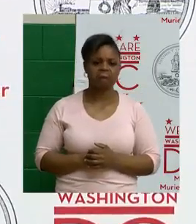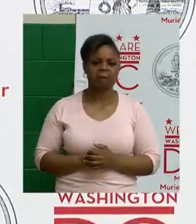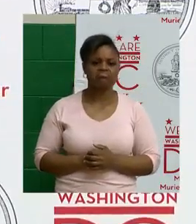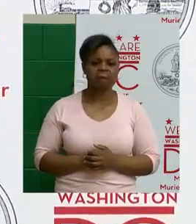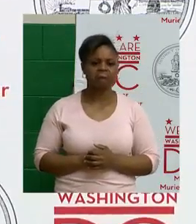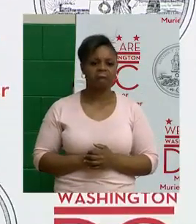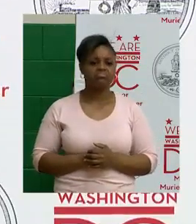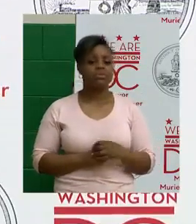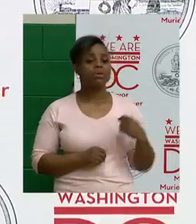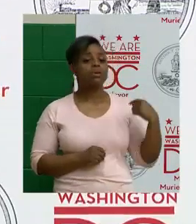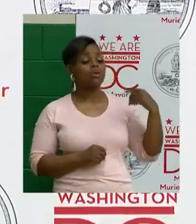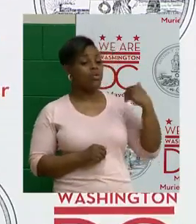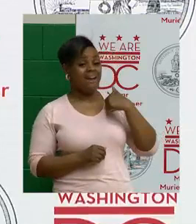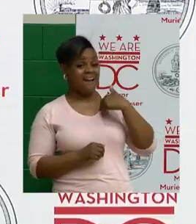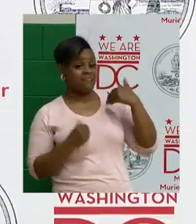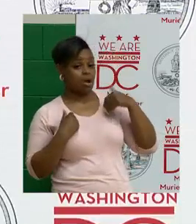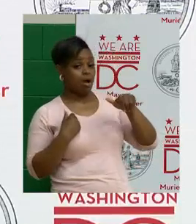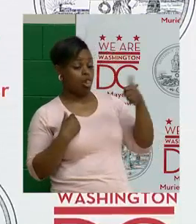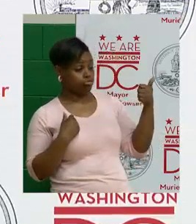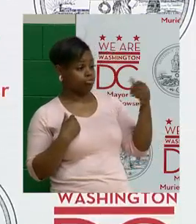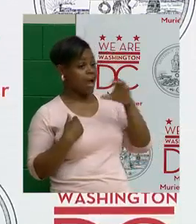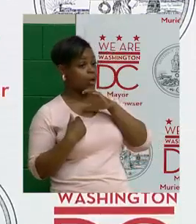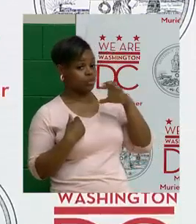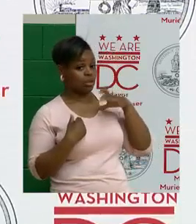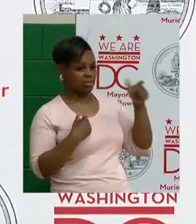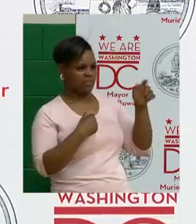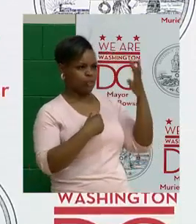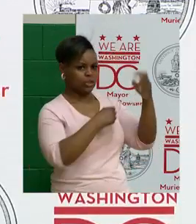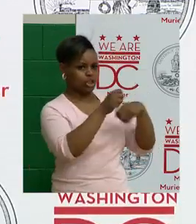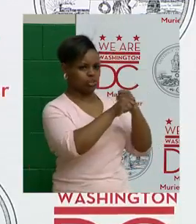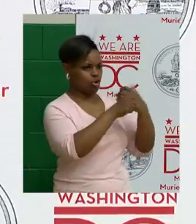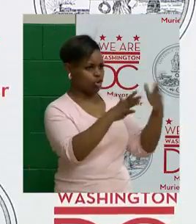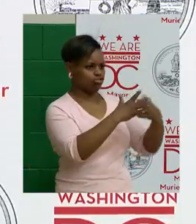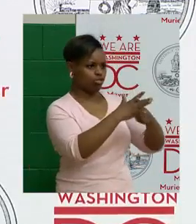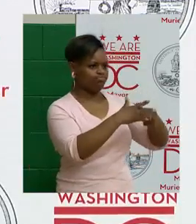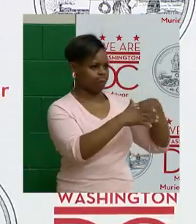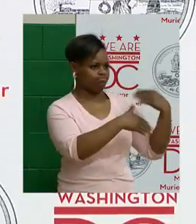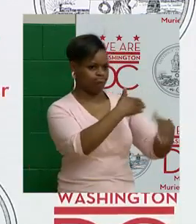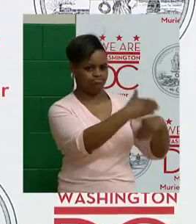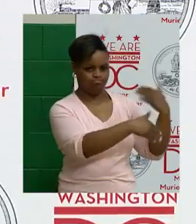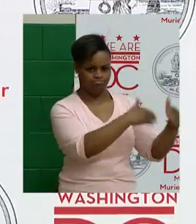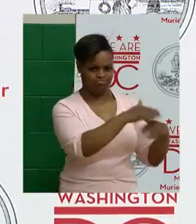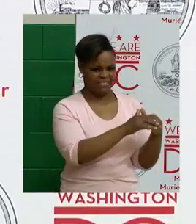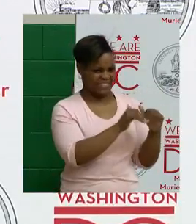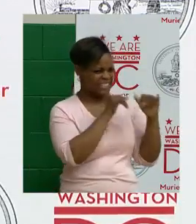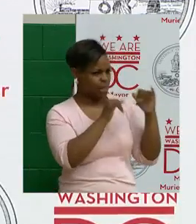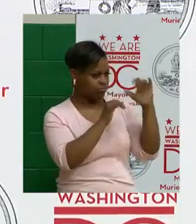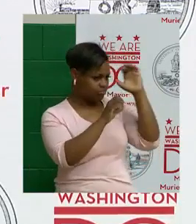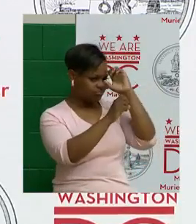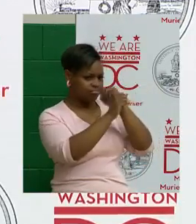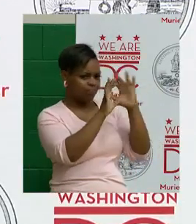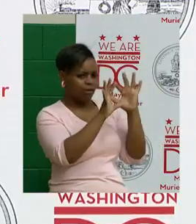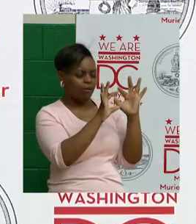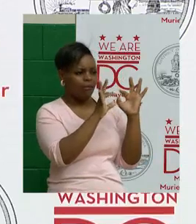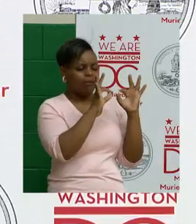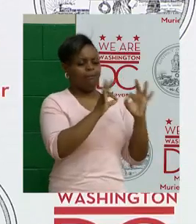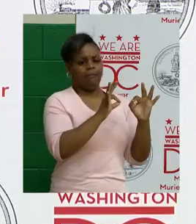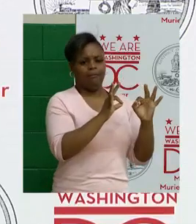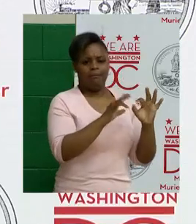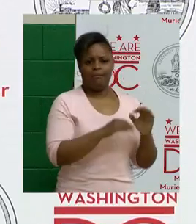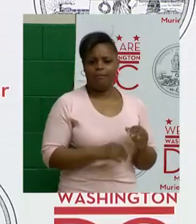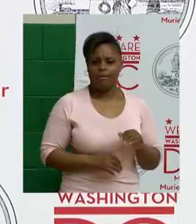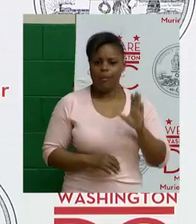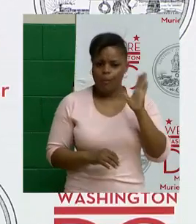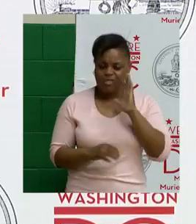well. And we share a vision that we will make our city grow more